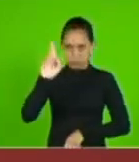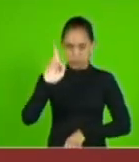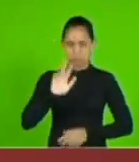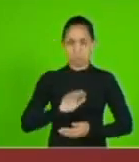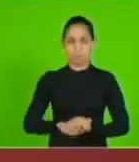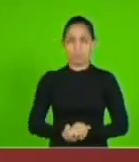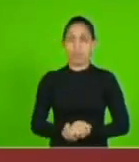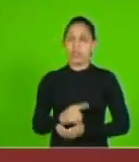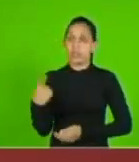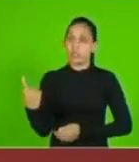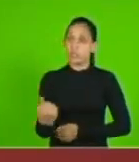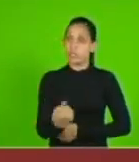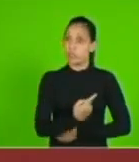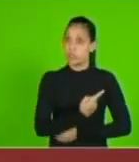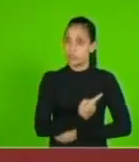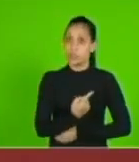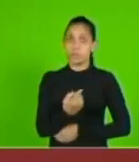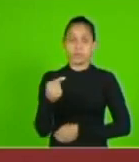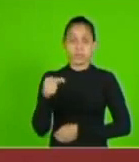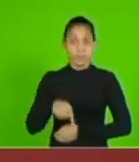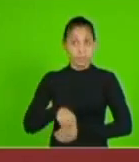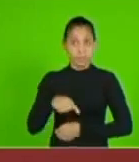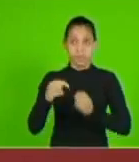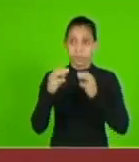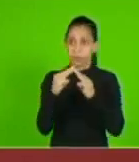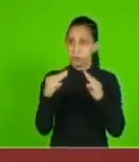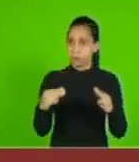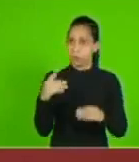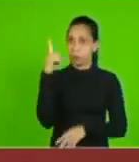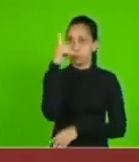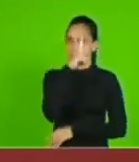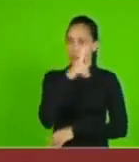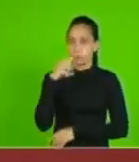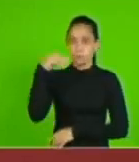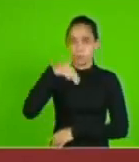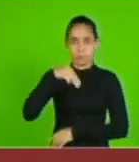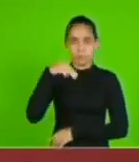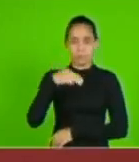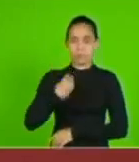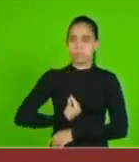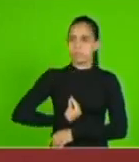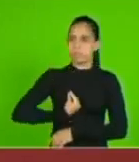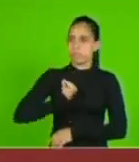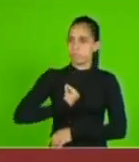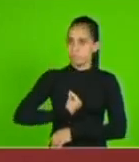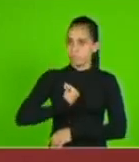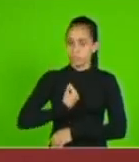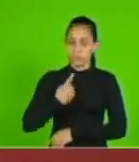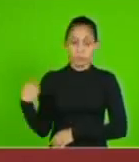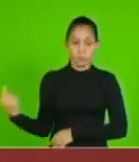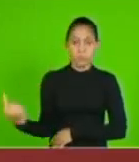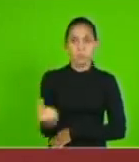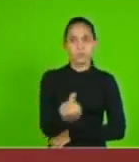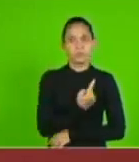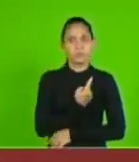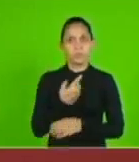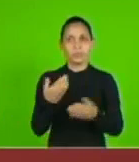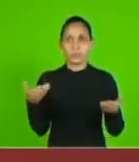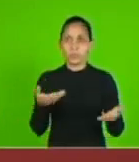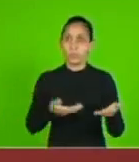live, transmitting here from straight from the Maranhão of Domingo Martins. We're